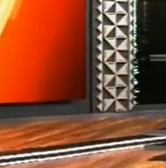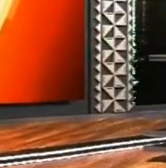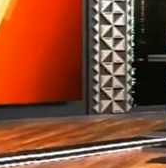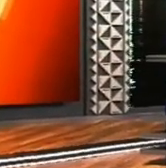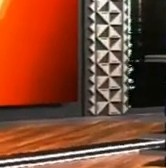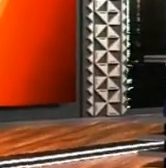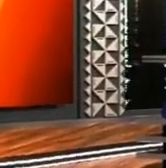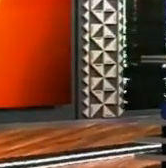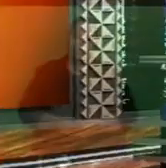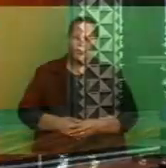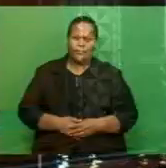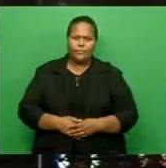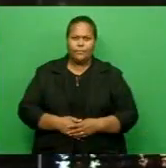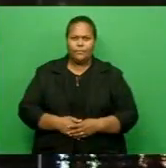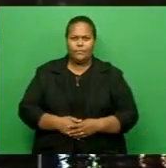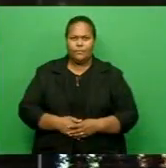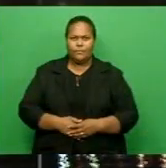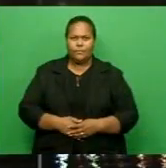Smith.